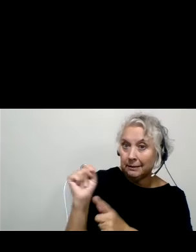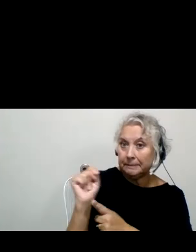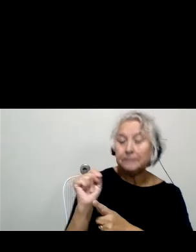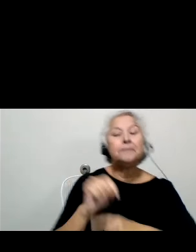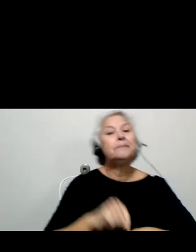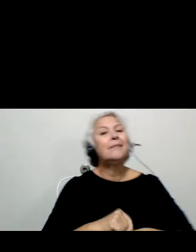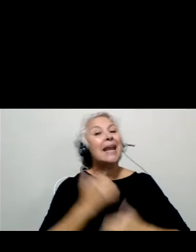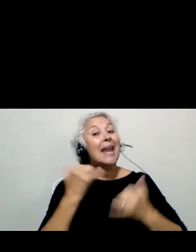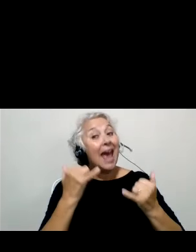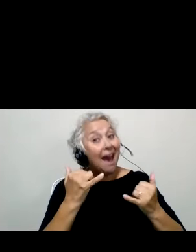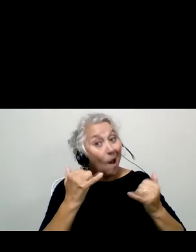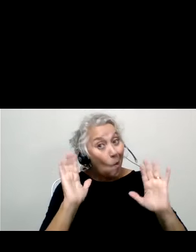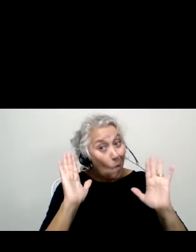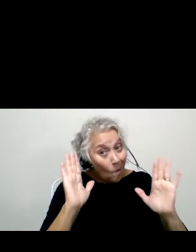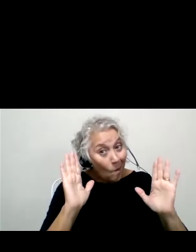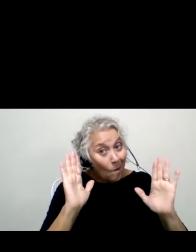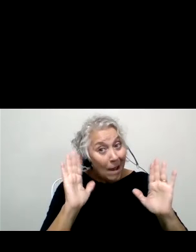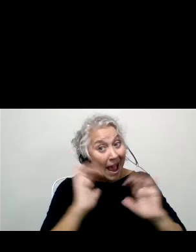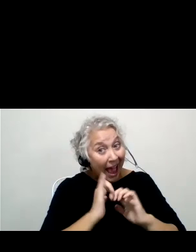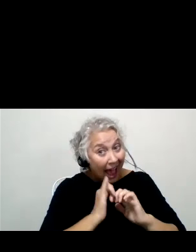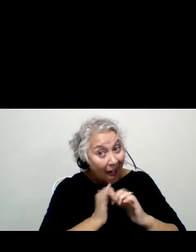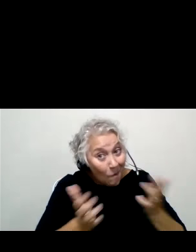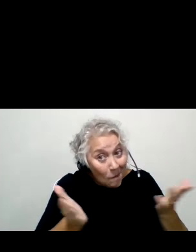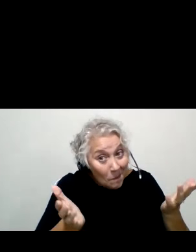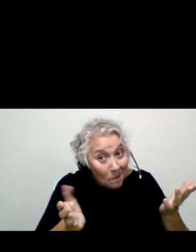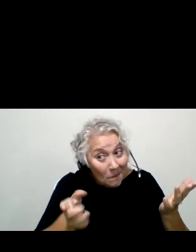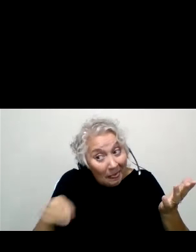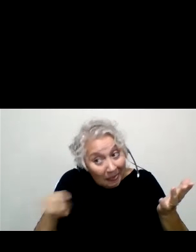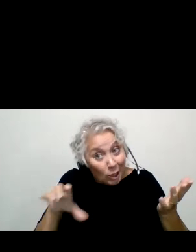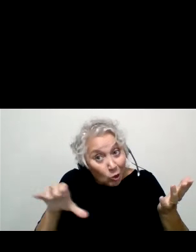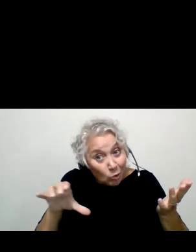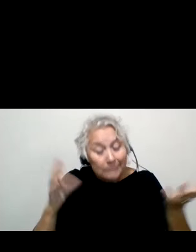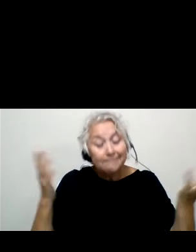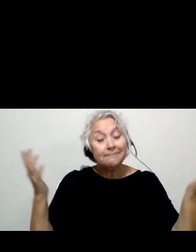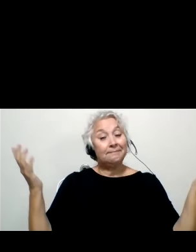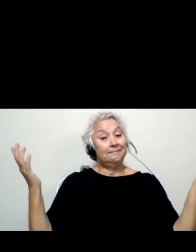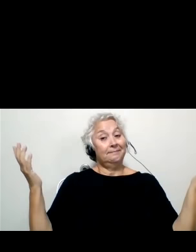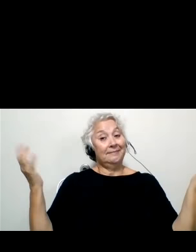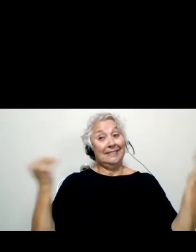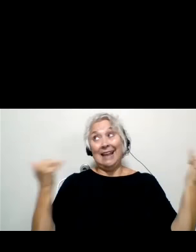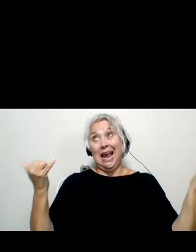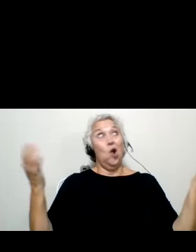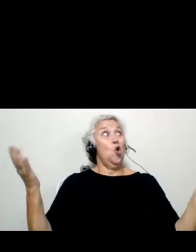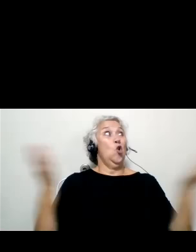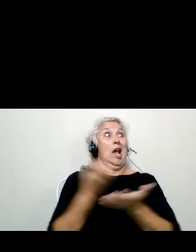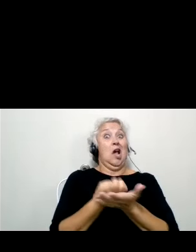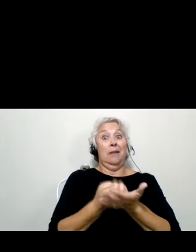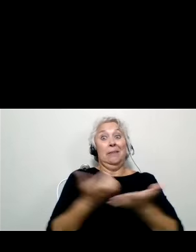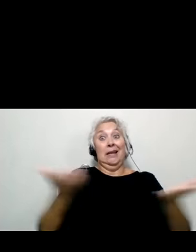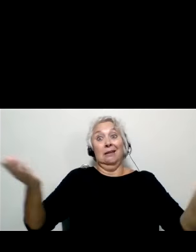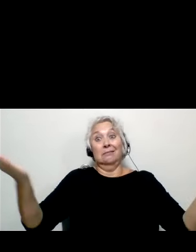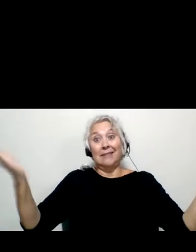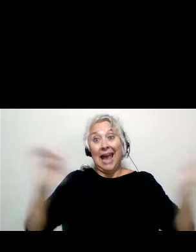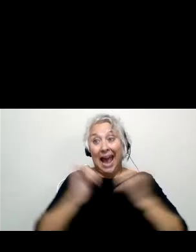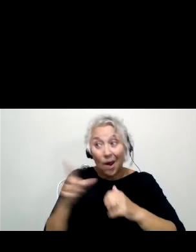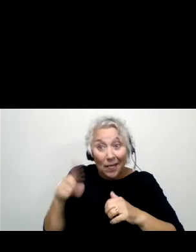the question then becomes, how do they do that? In this day and age, in this economy, how do